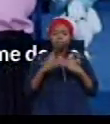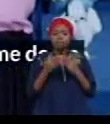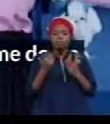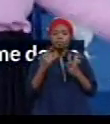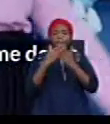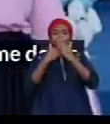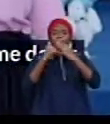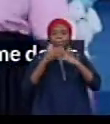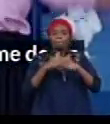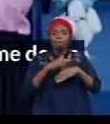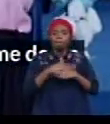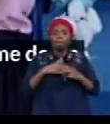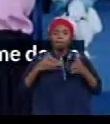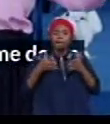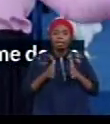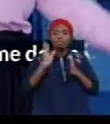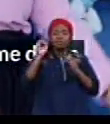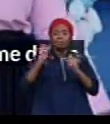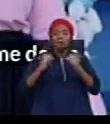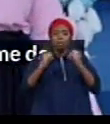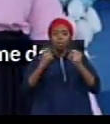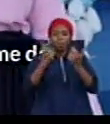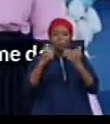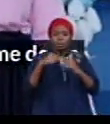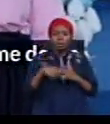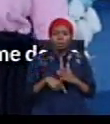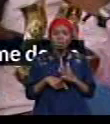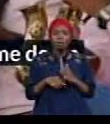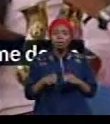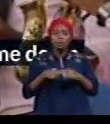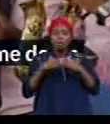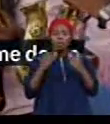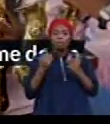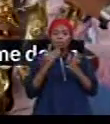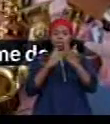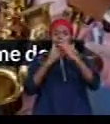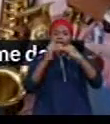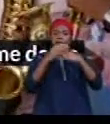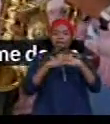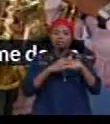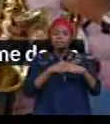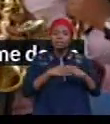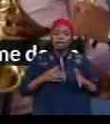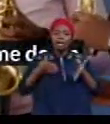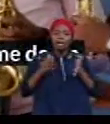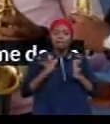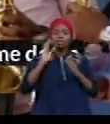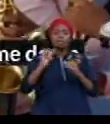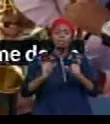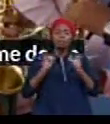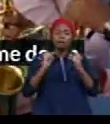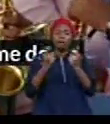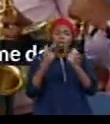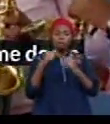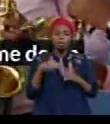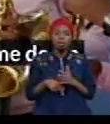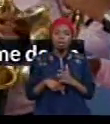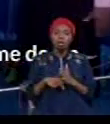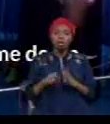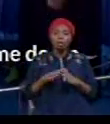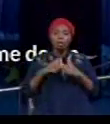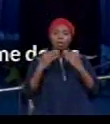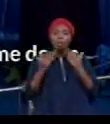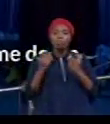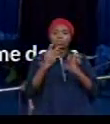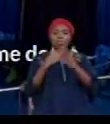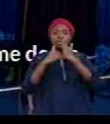open, open, open, open. Open thy heavens. Open thy heavens. Open thy